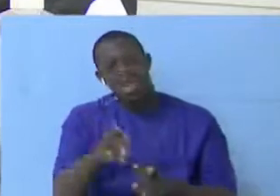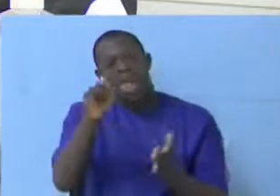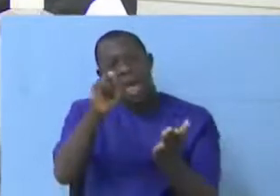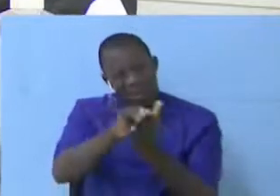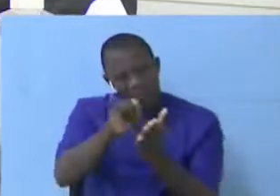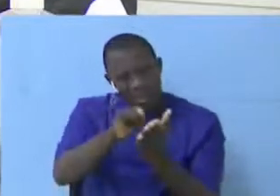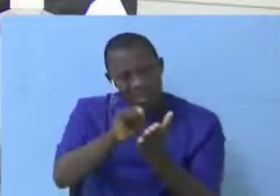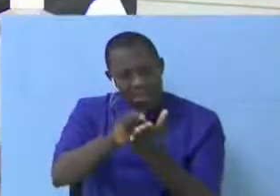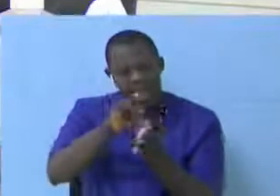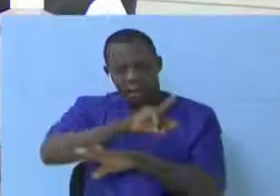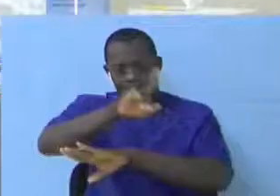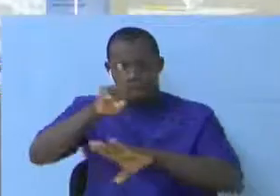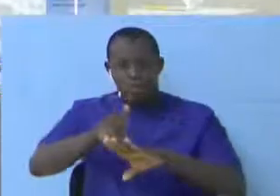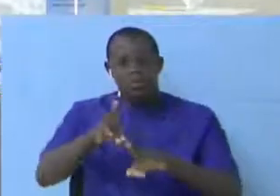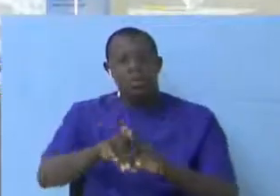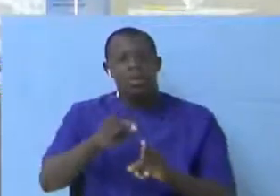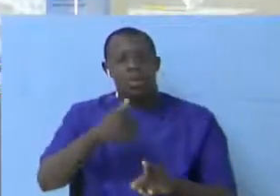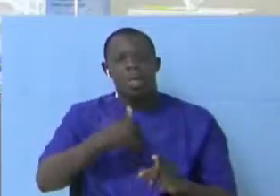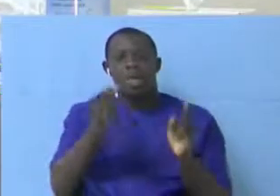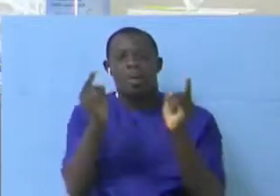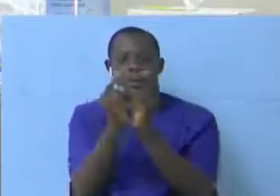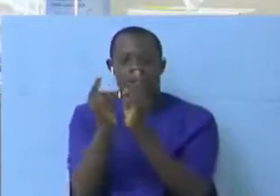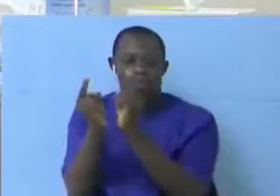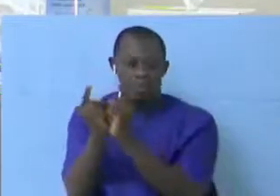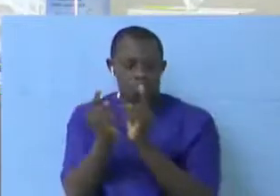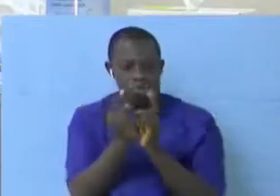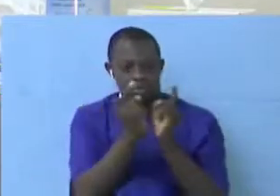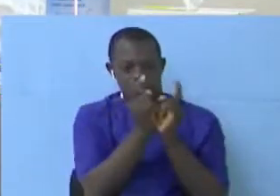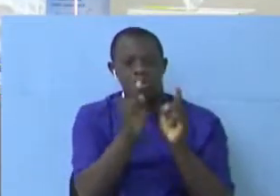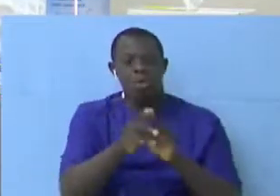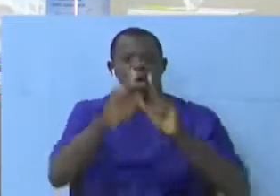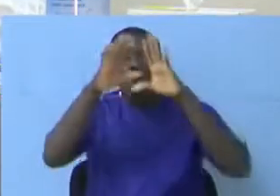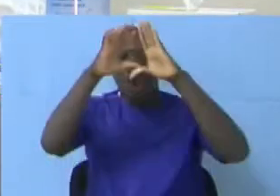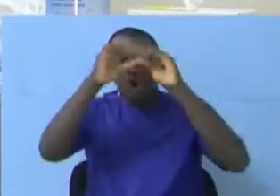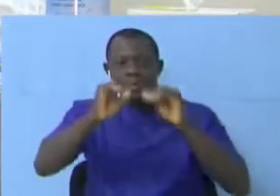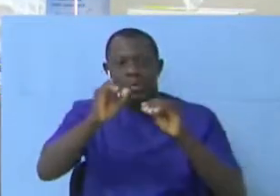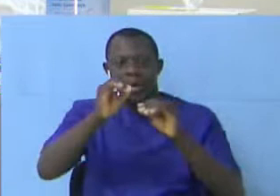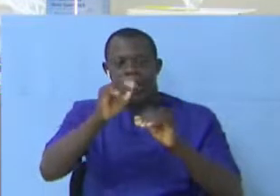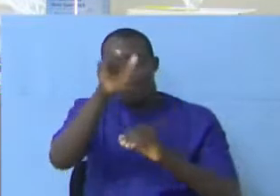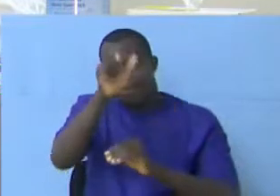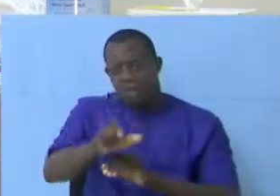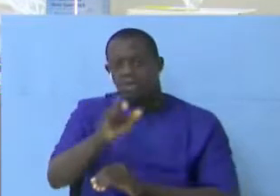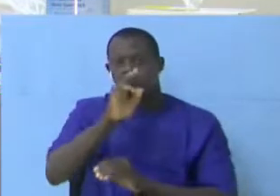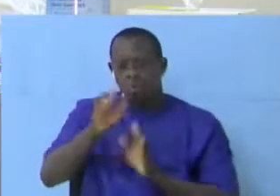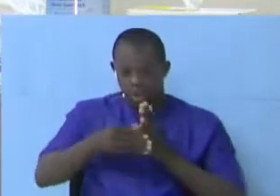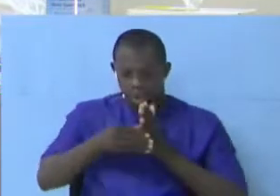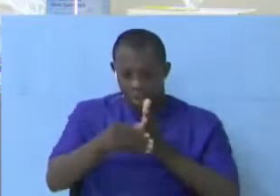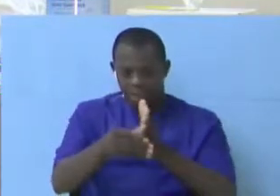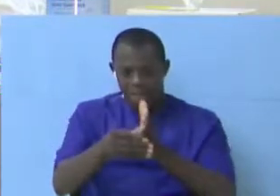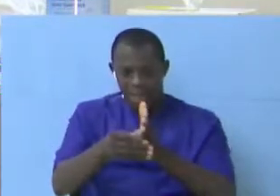met the soldiers the officer commanding the soldiers. At